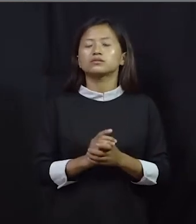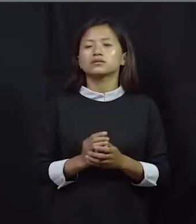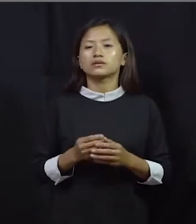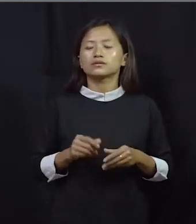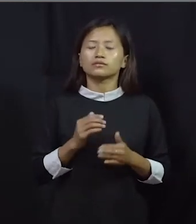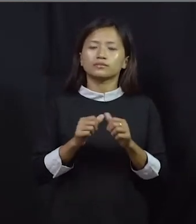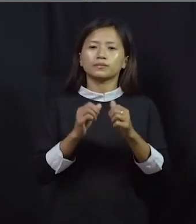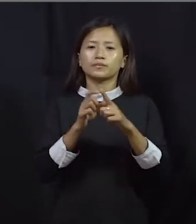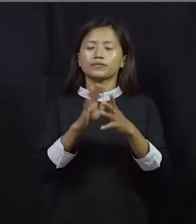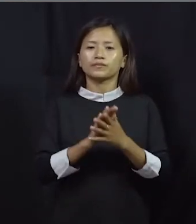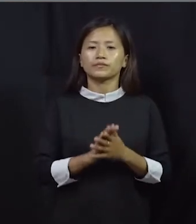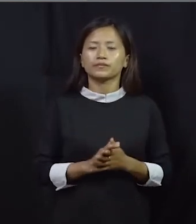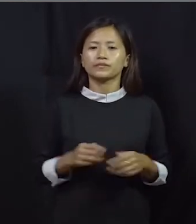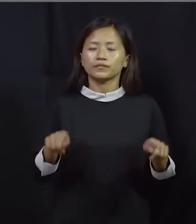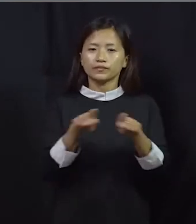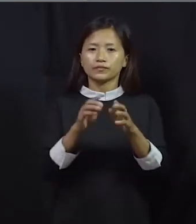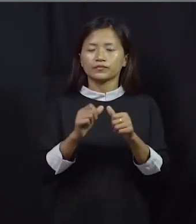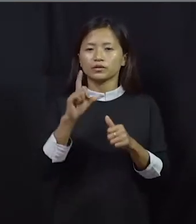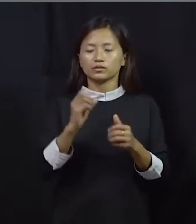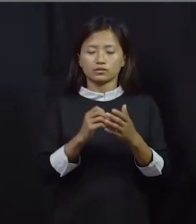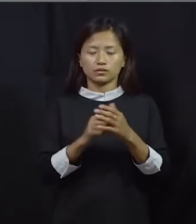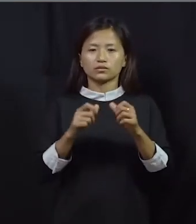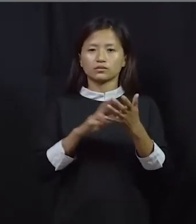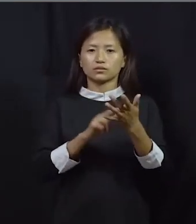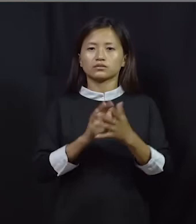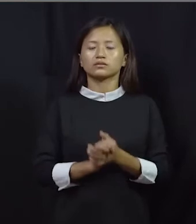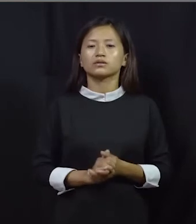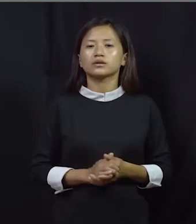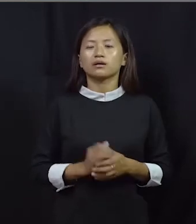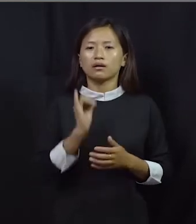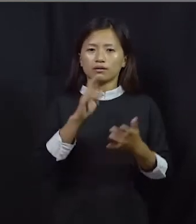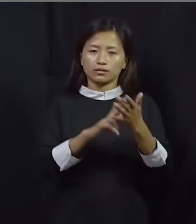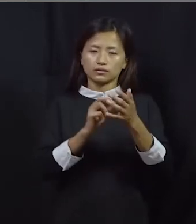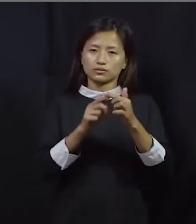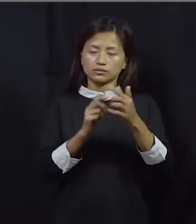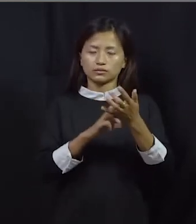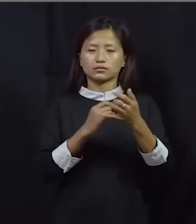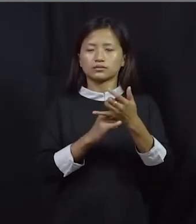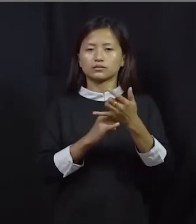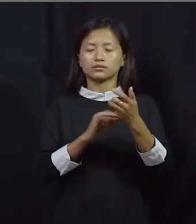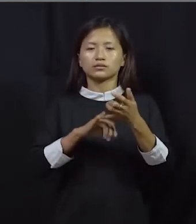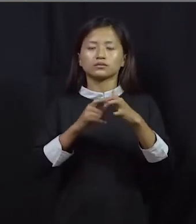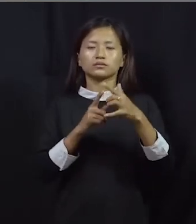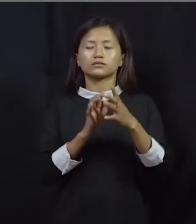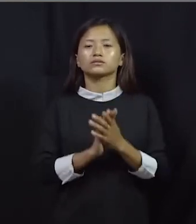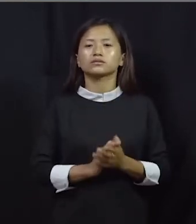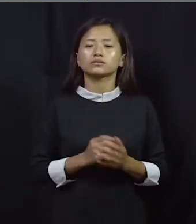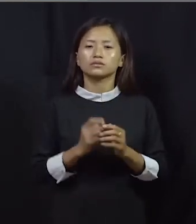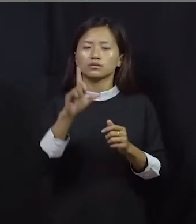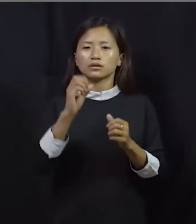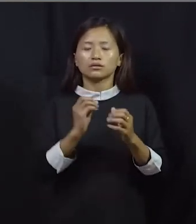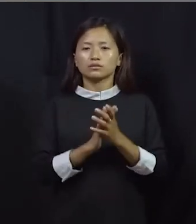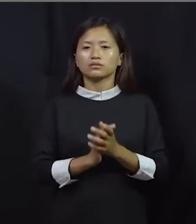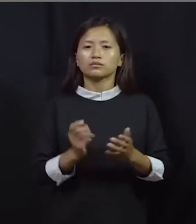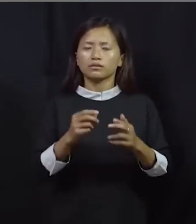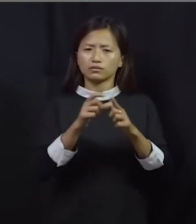loans. Next, we have interest on drawings. So these drawings are something that